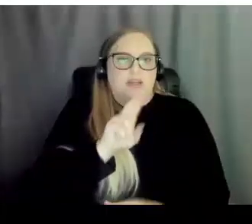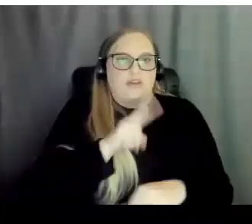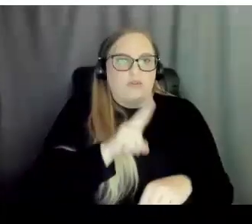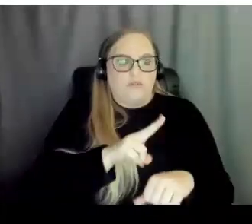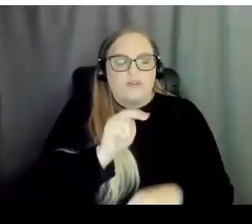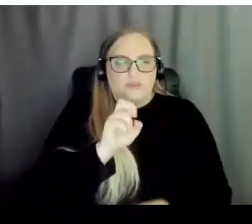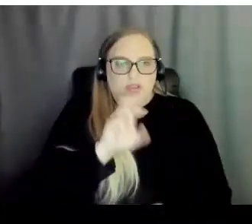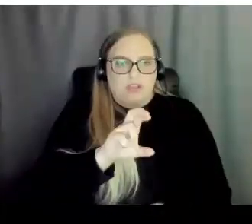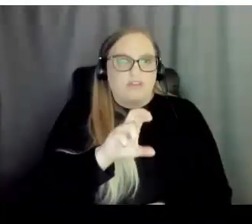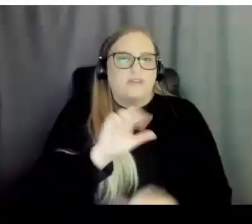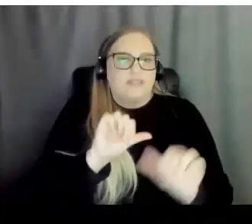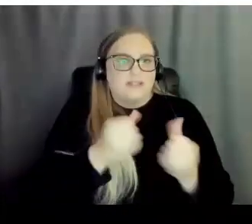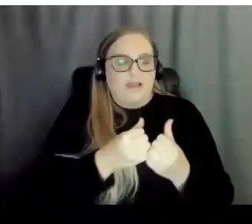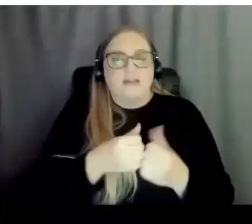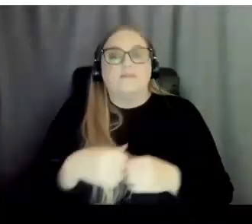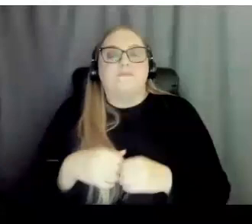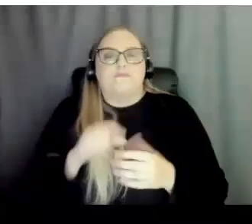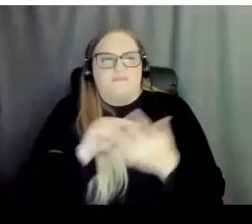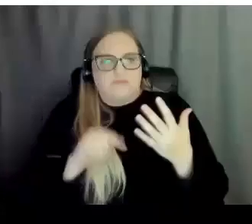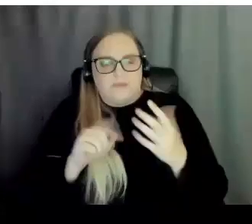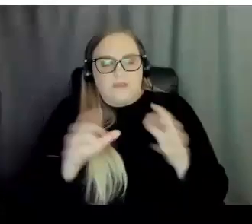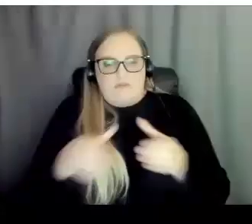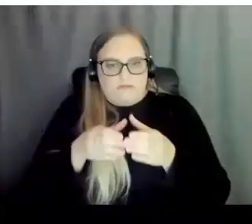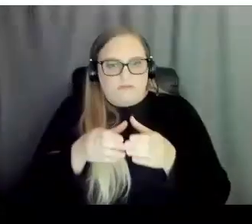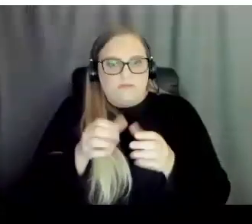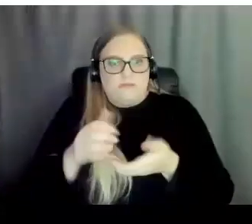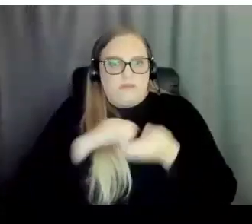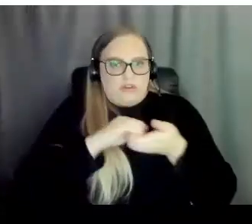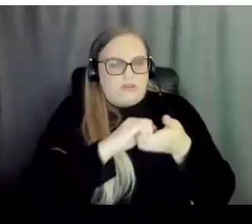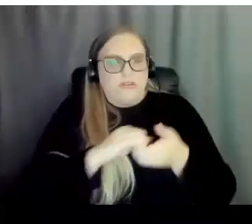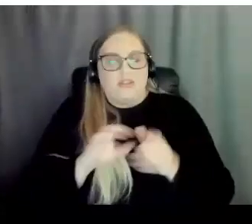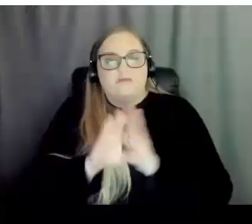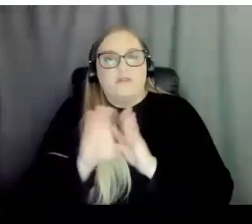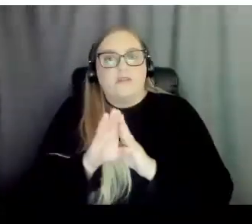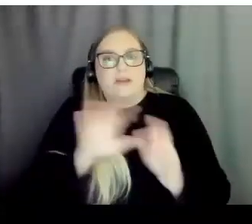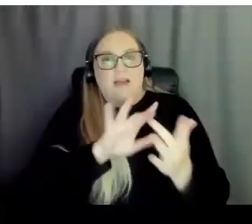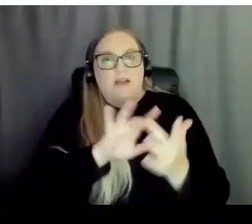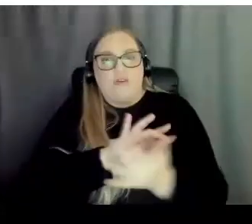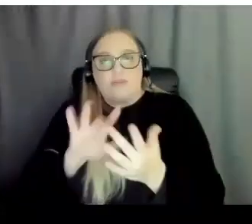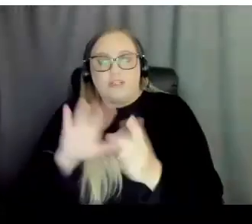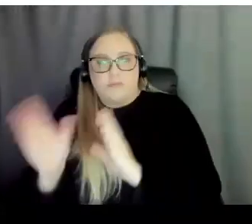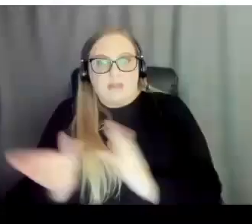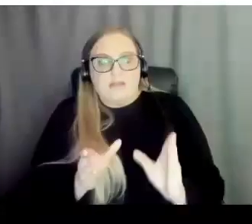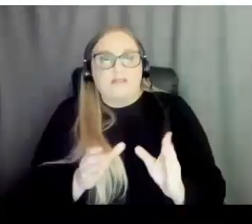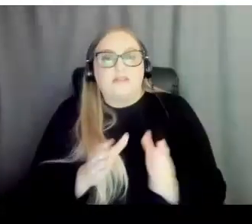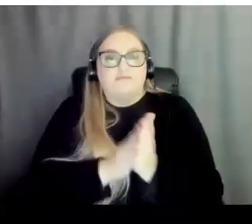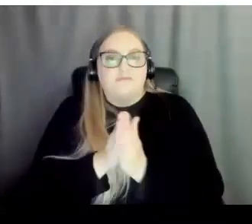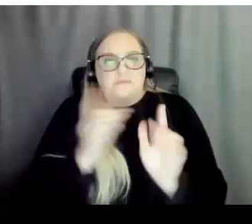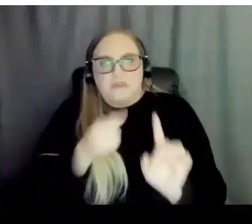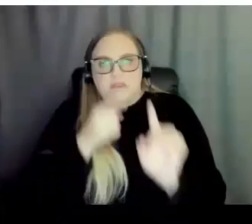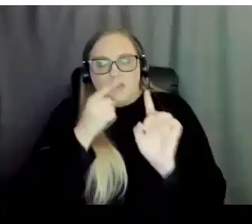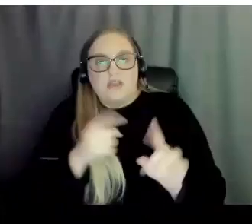Energy Institute. The consortium will develop community-specific outreach plans. Anticipated outcomes include long-lasting,